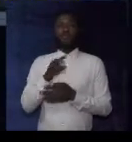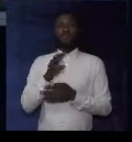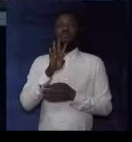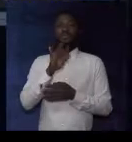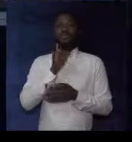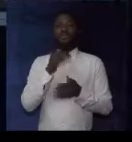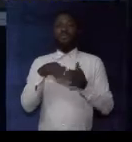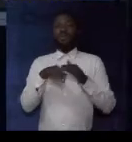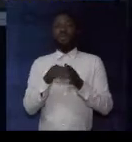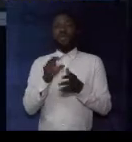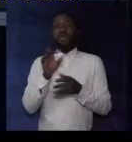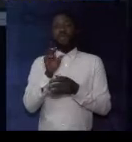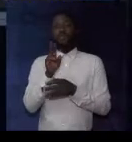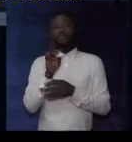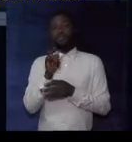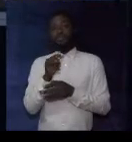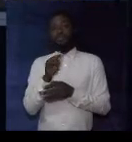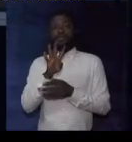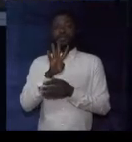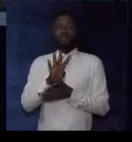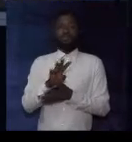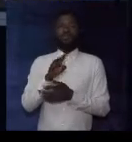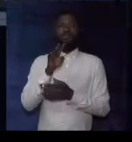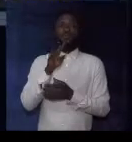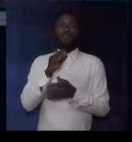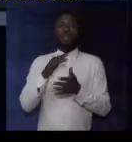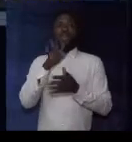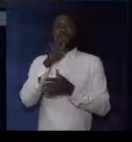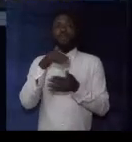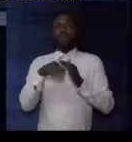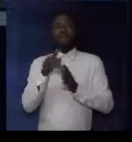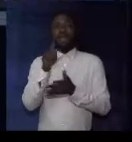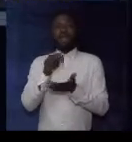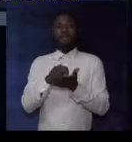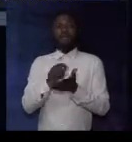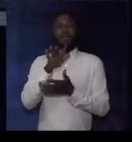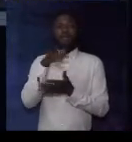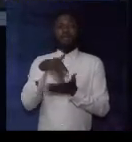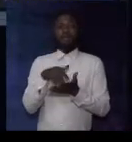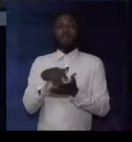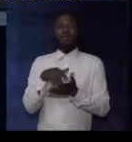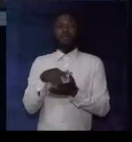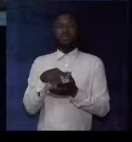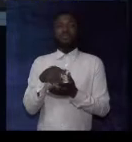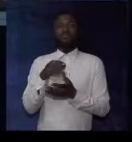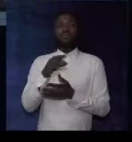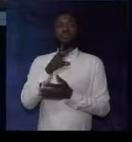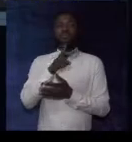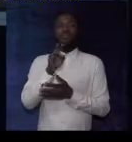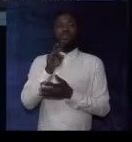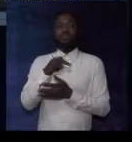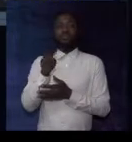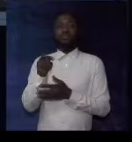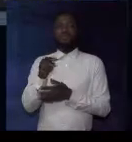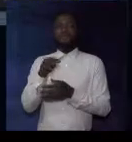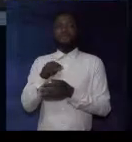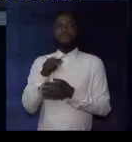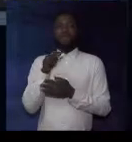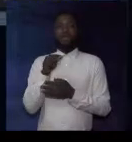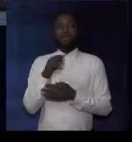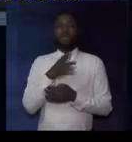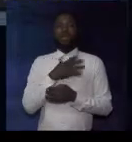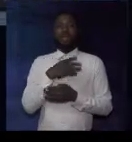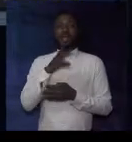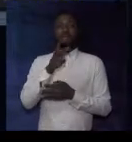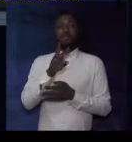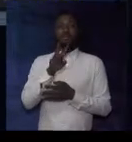62,100,052,311. And this one, 4 is under units, and that's just 4. 5 is under 1,000, and that's 5,000. 622 is under